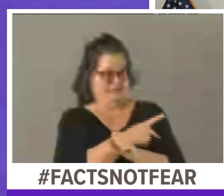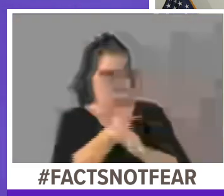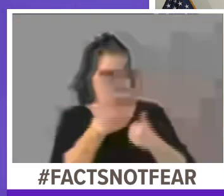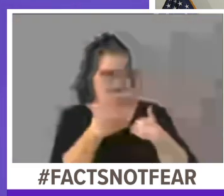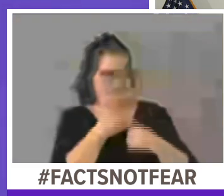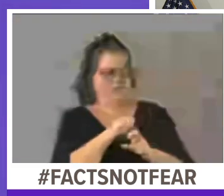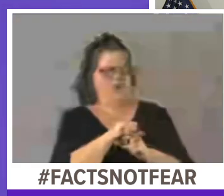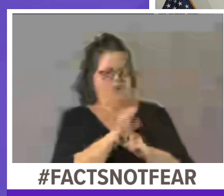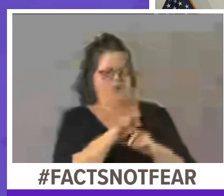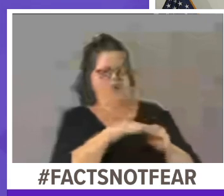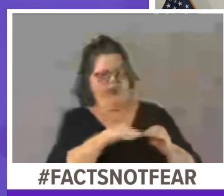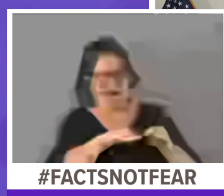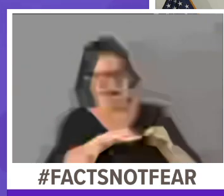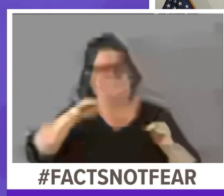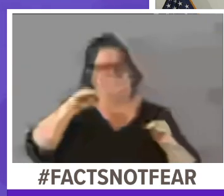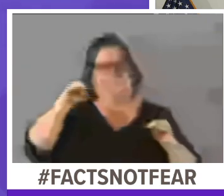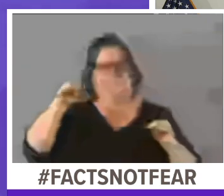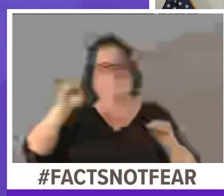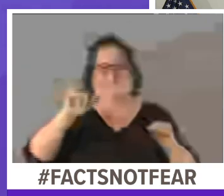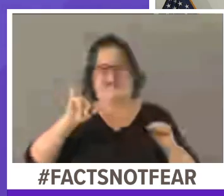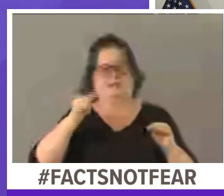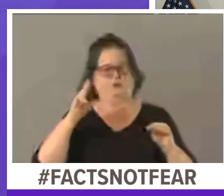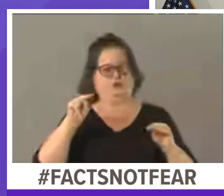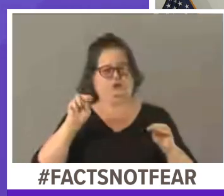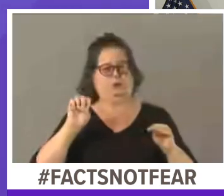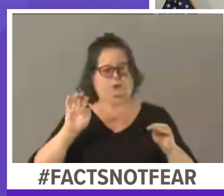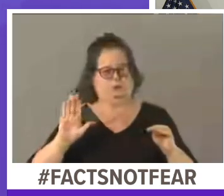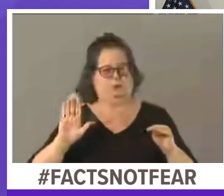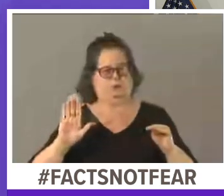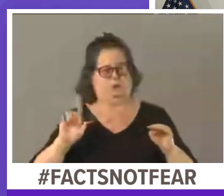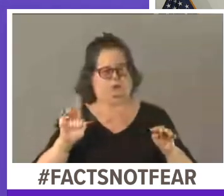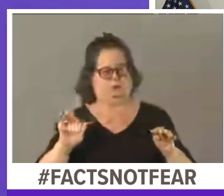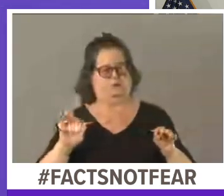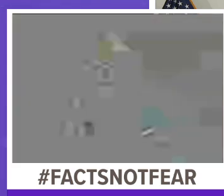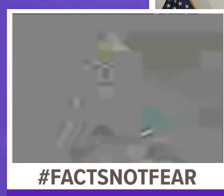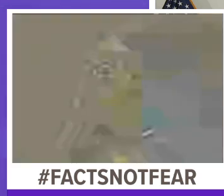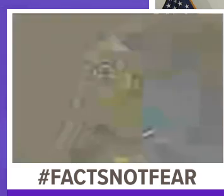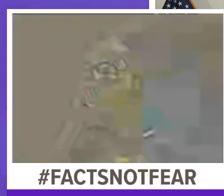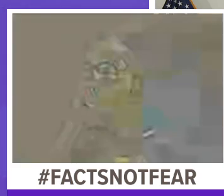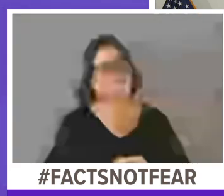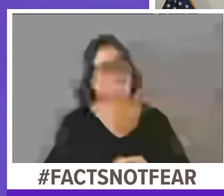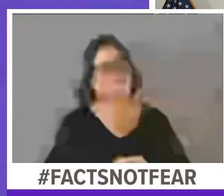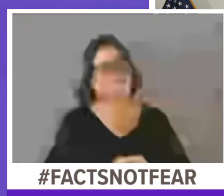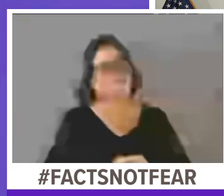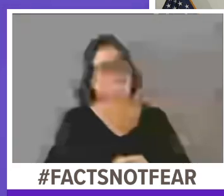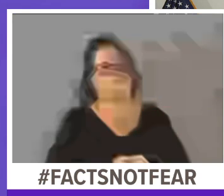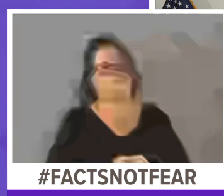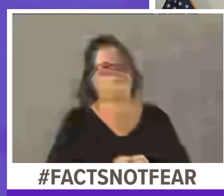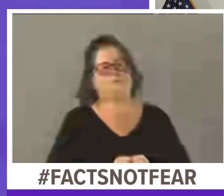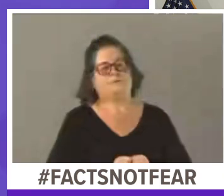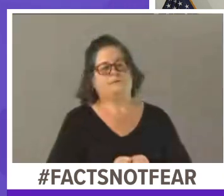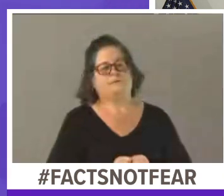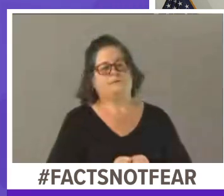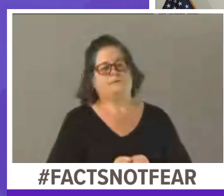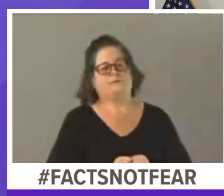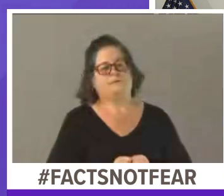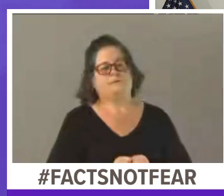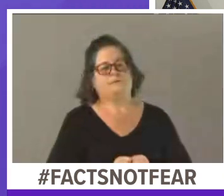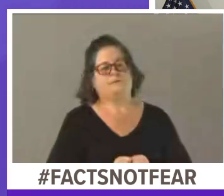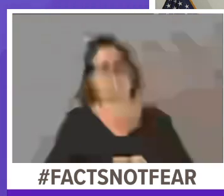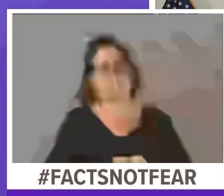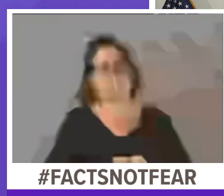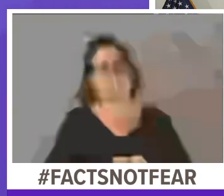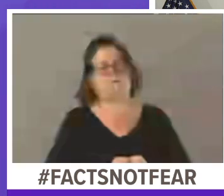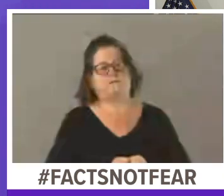June. We do have capacity, and the graph I'm showing you does not include the